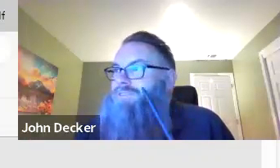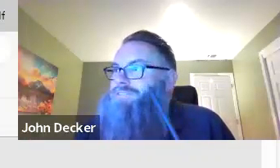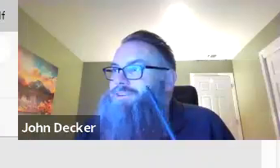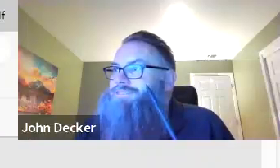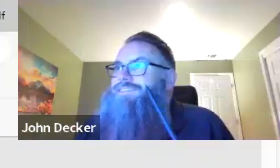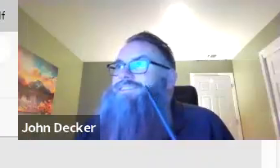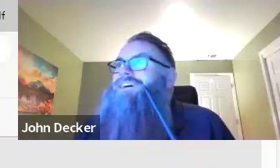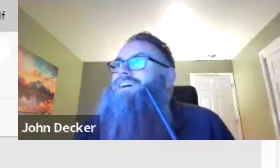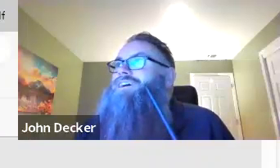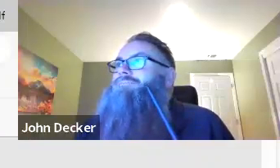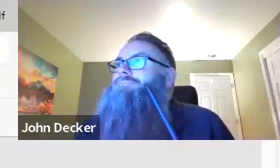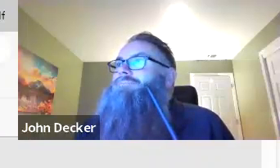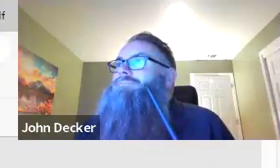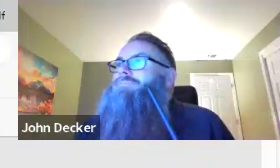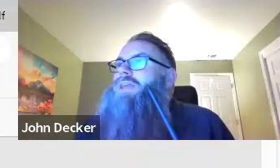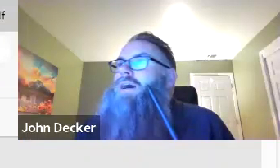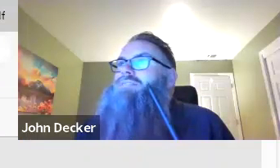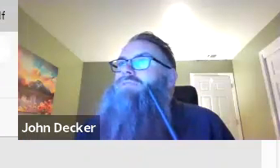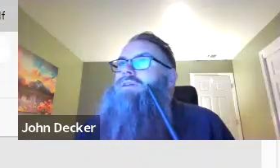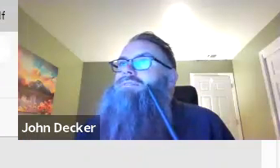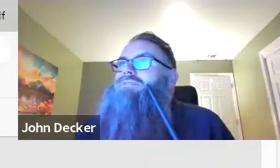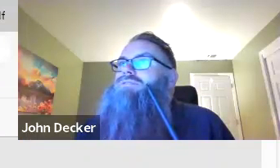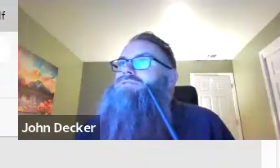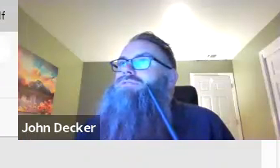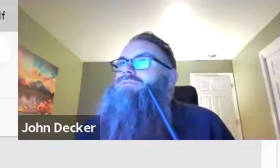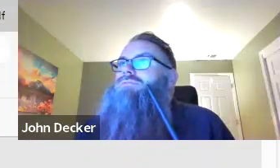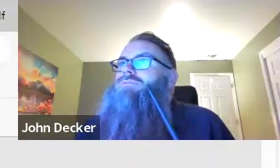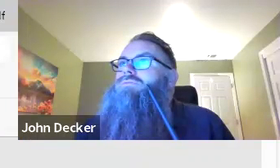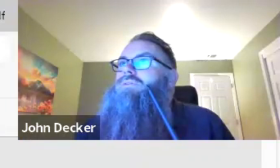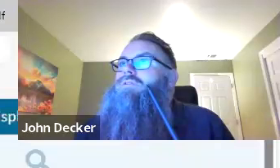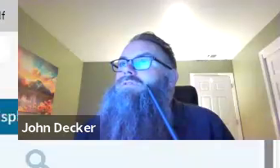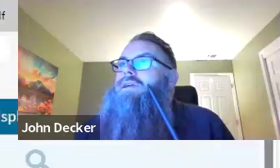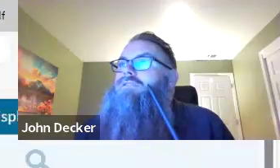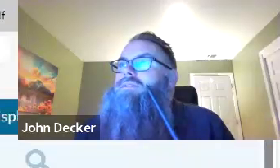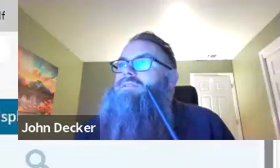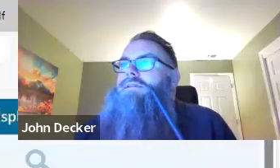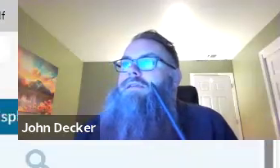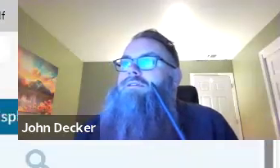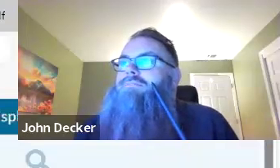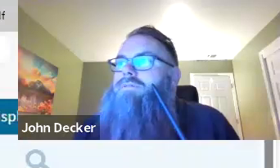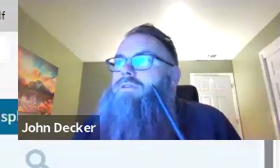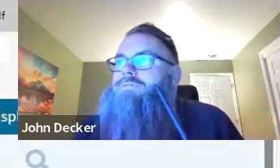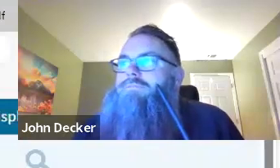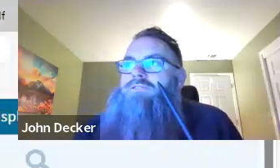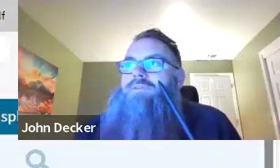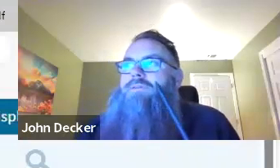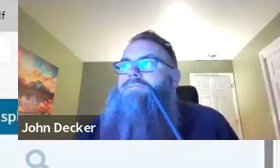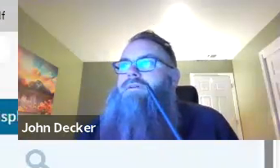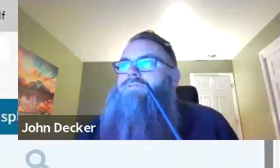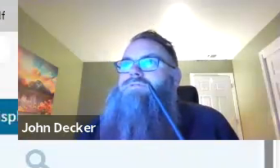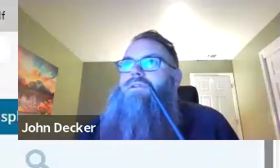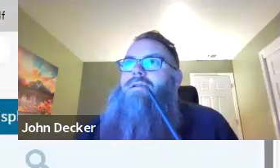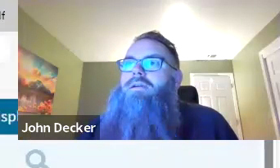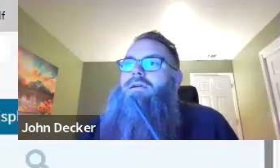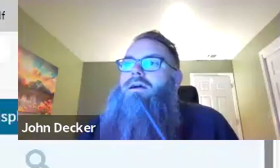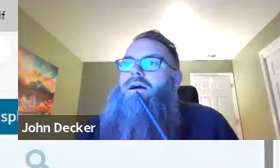Transportation, surprise, surprise. Now, as it relates to, hopefully I can go back to that. Yeah, the complete models by